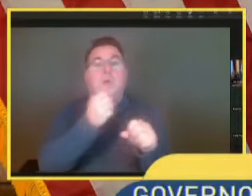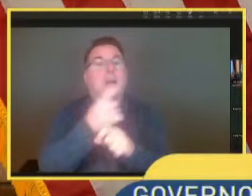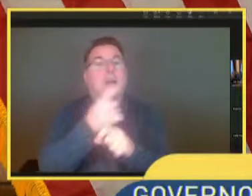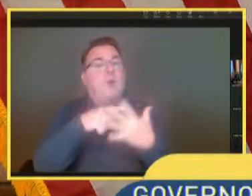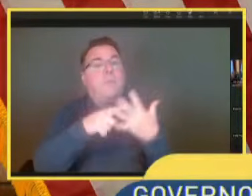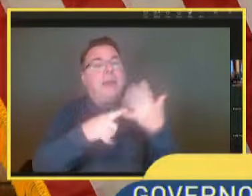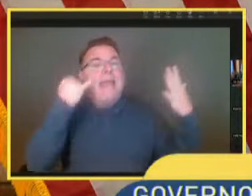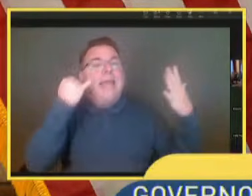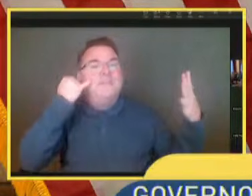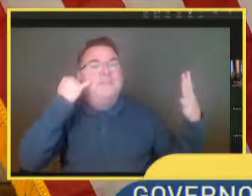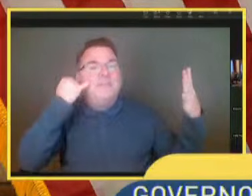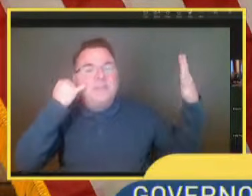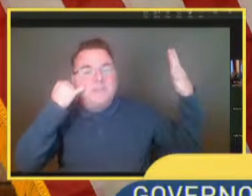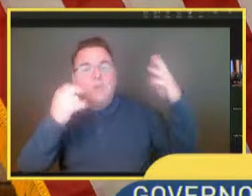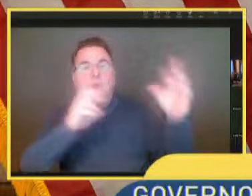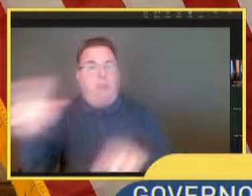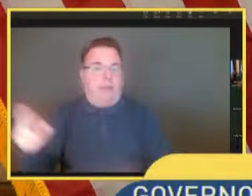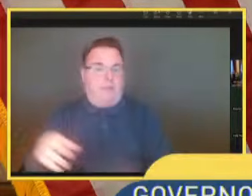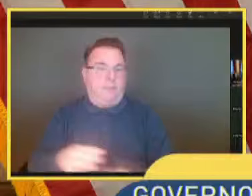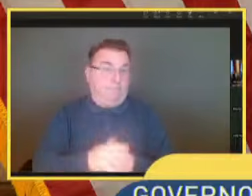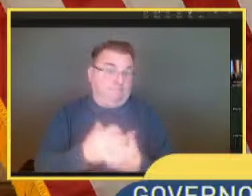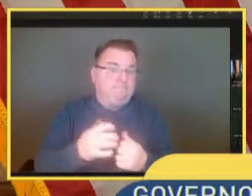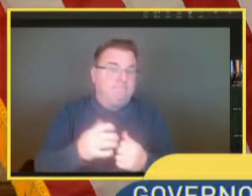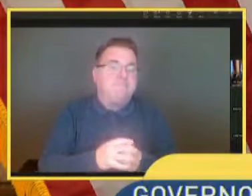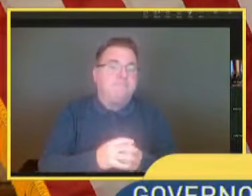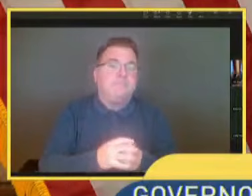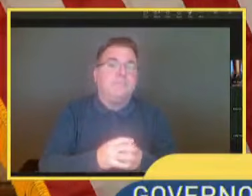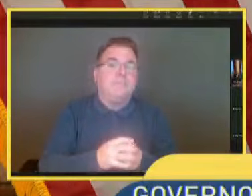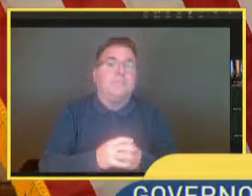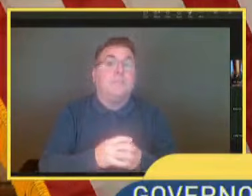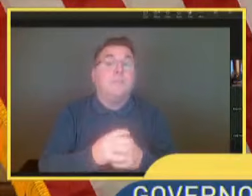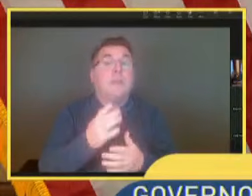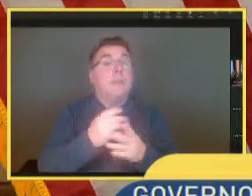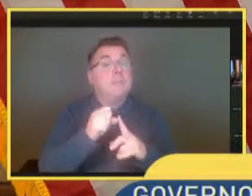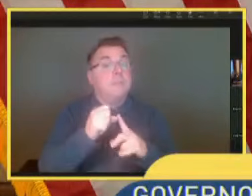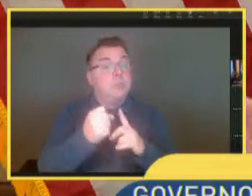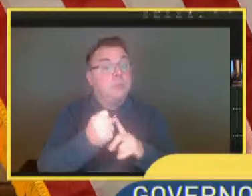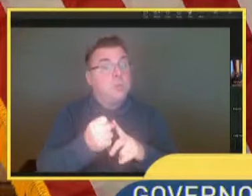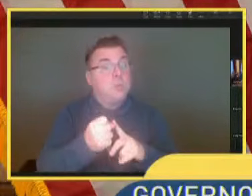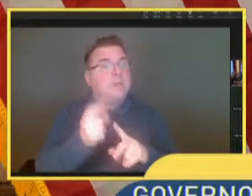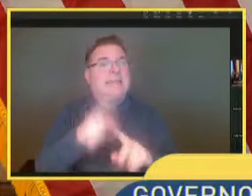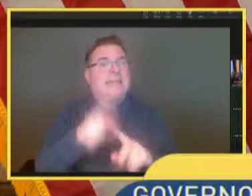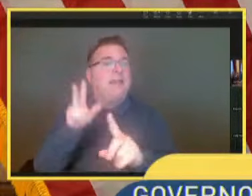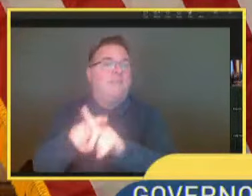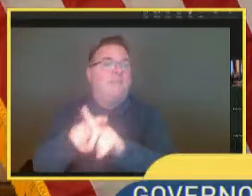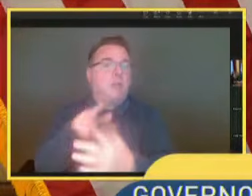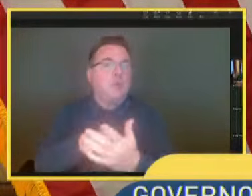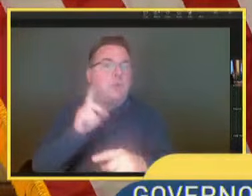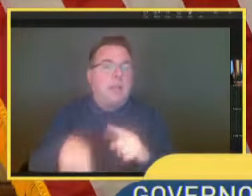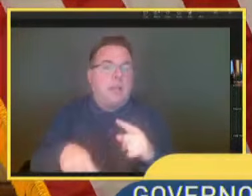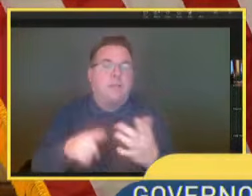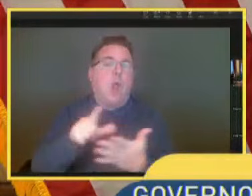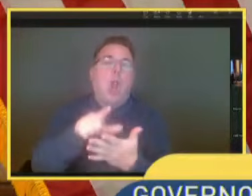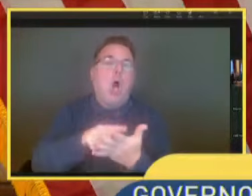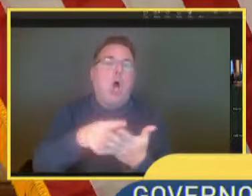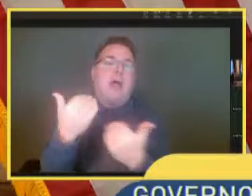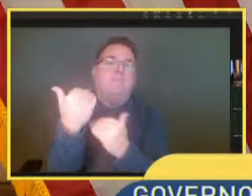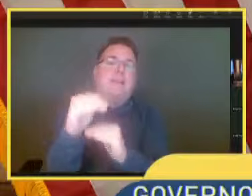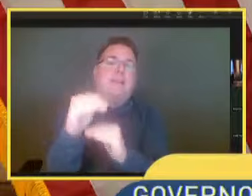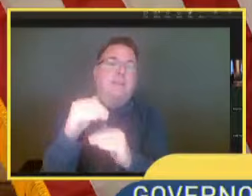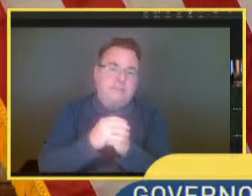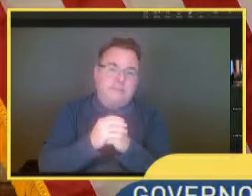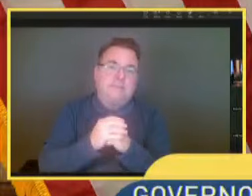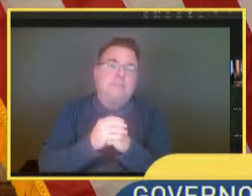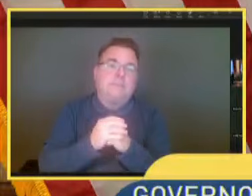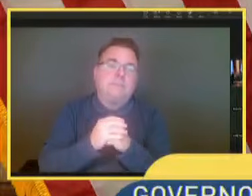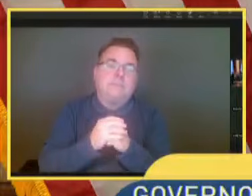potential actions by the federal government. There are some circumstances where we can't file a lawsuit, right? That's the nature of the law sometimes.